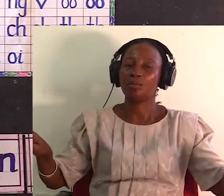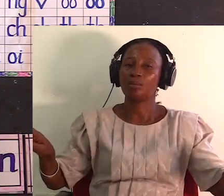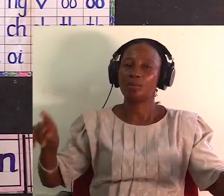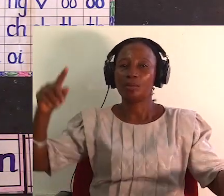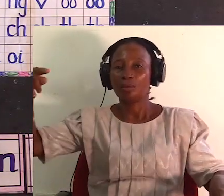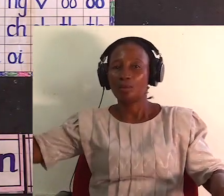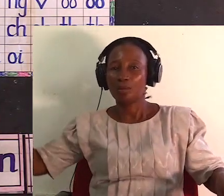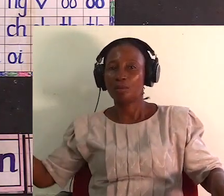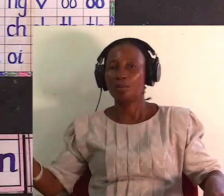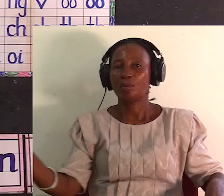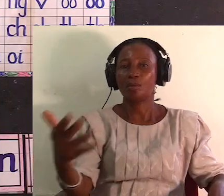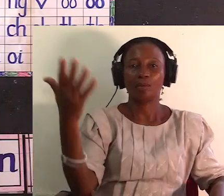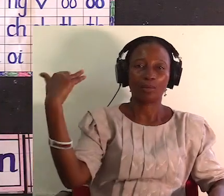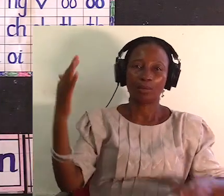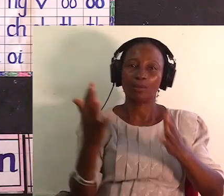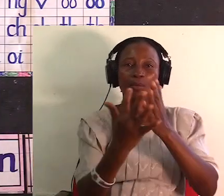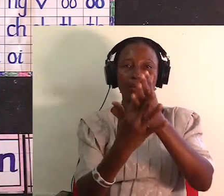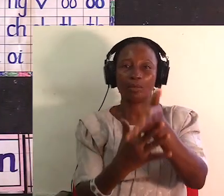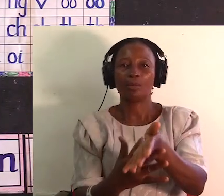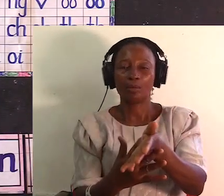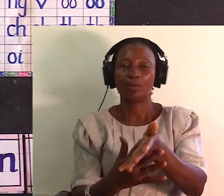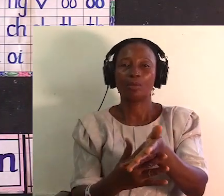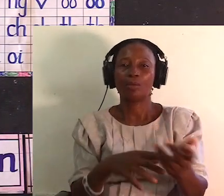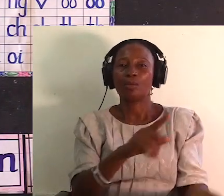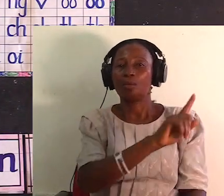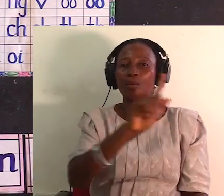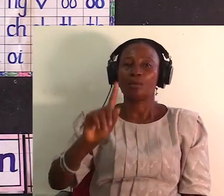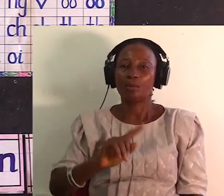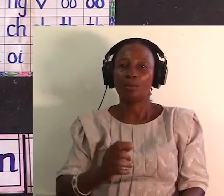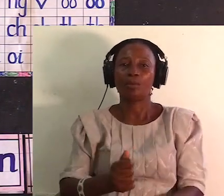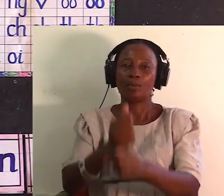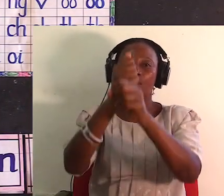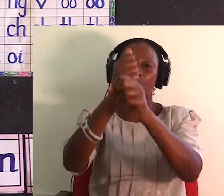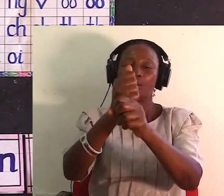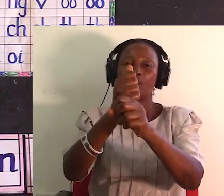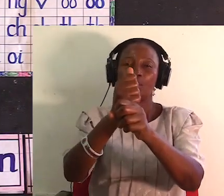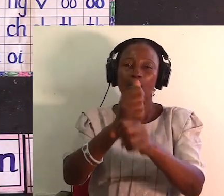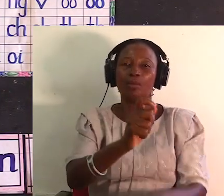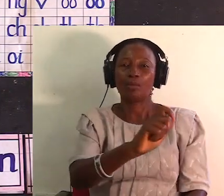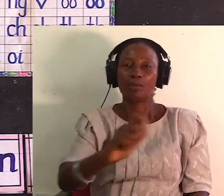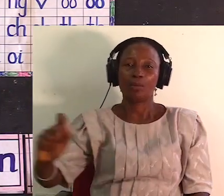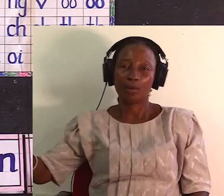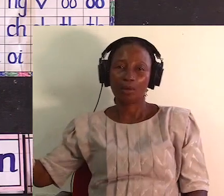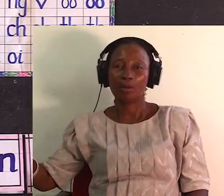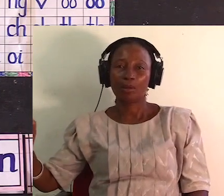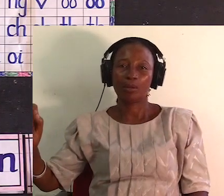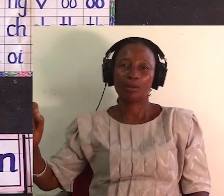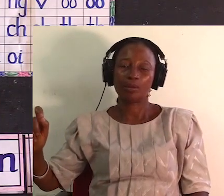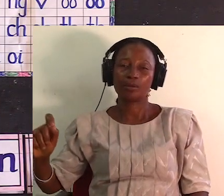through, you are able to write all of them. You are given the technique as to how to